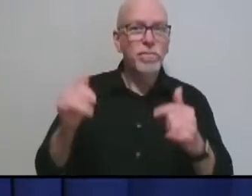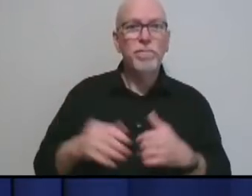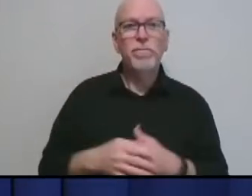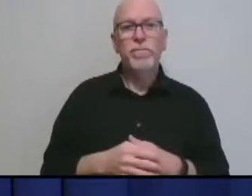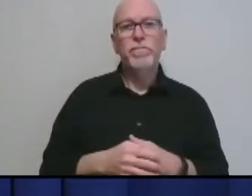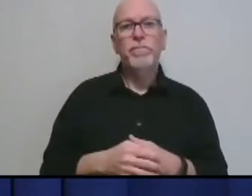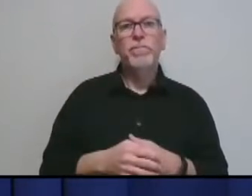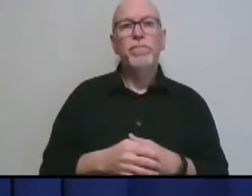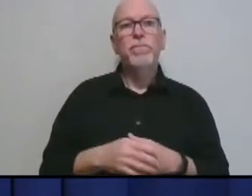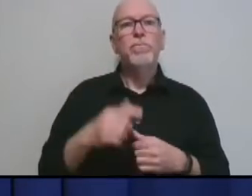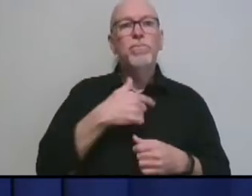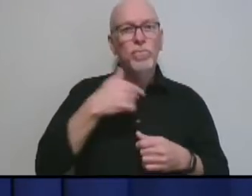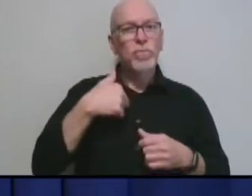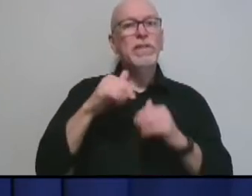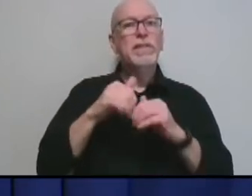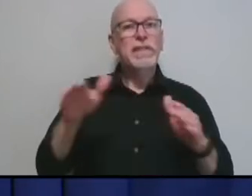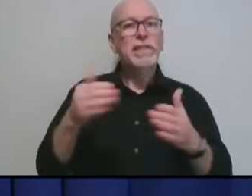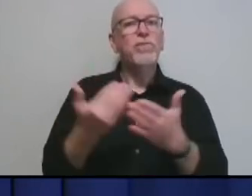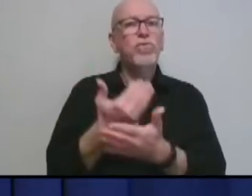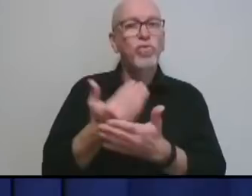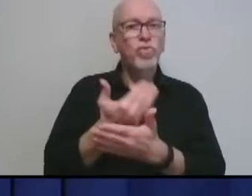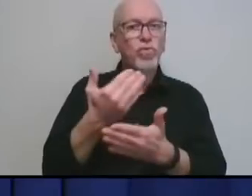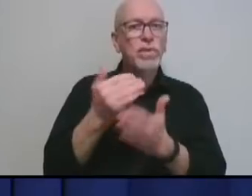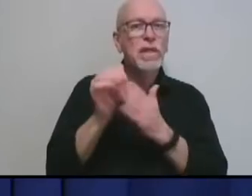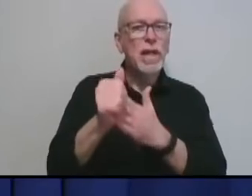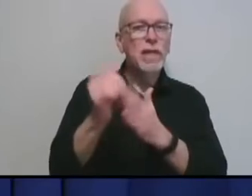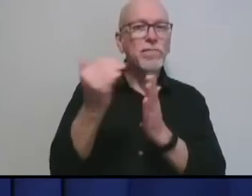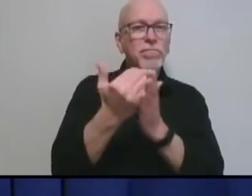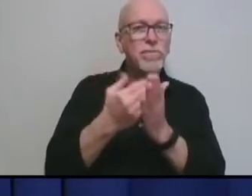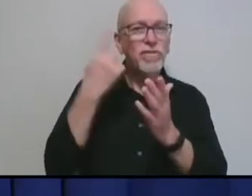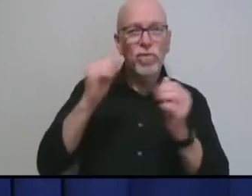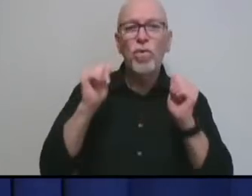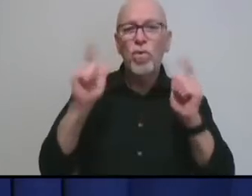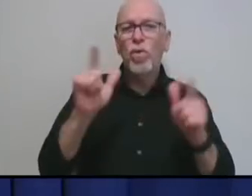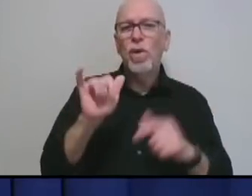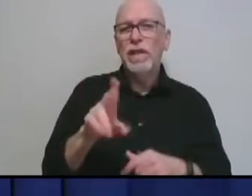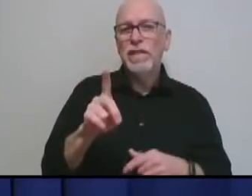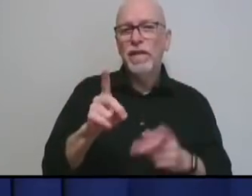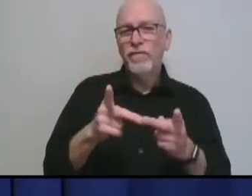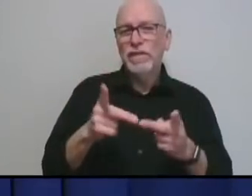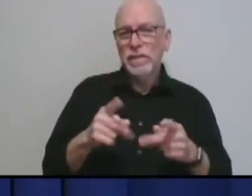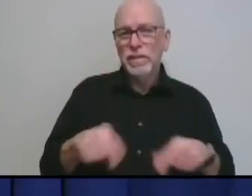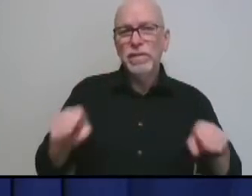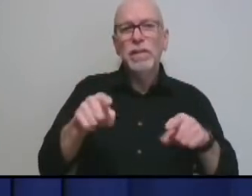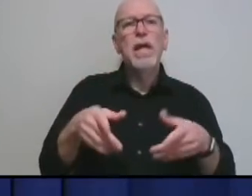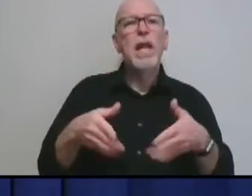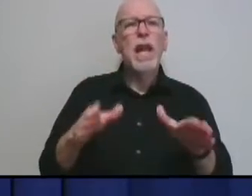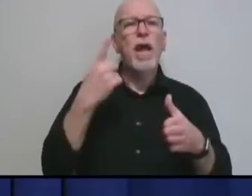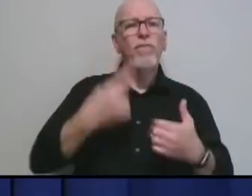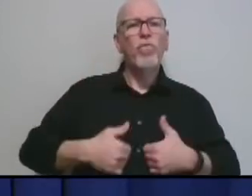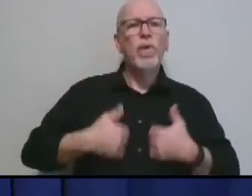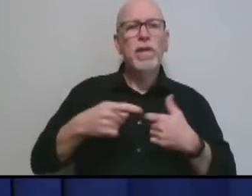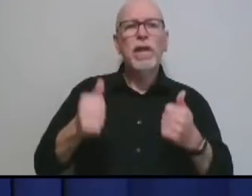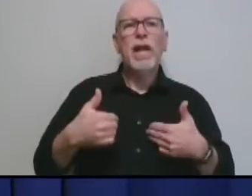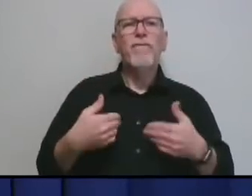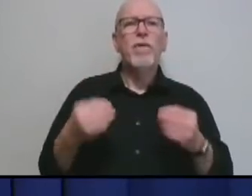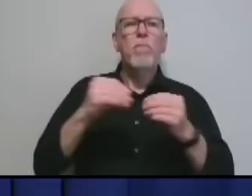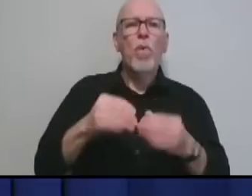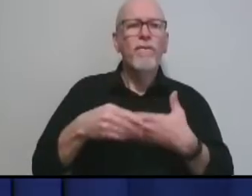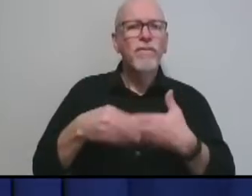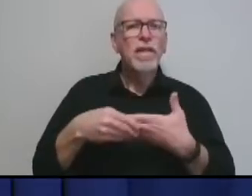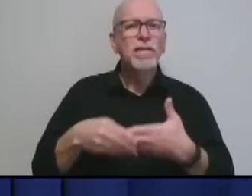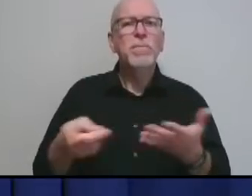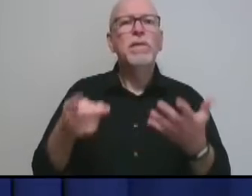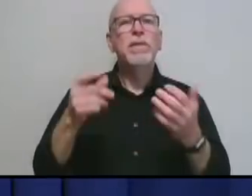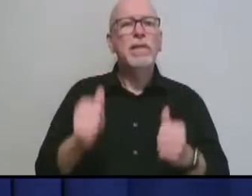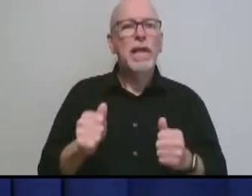We have issued new guidance regarding visitation to all Indiana facilities to allow residents more flexibility to leave their